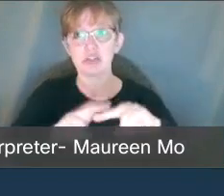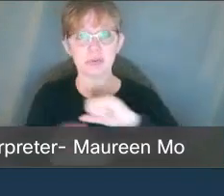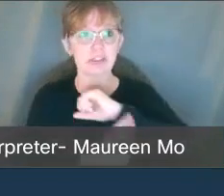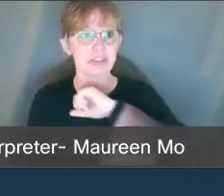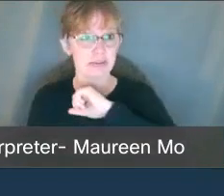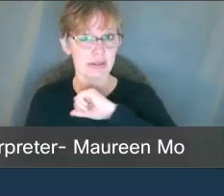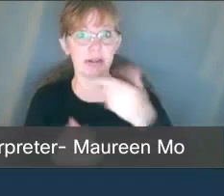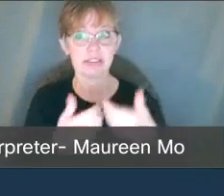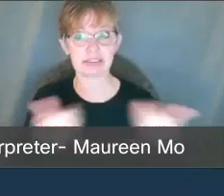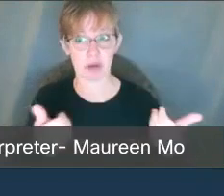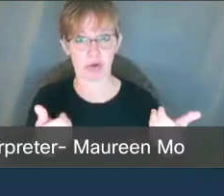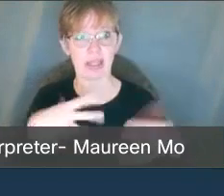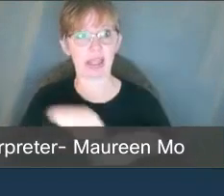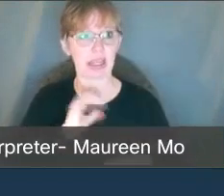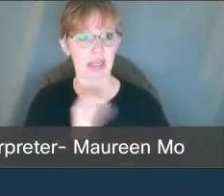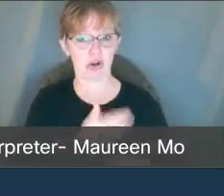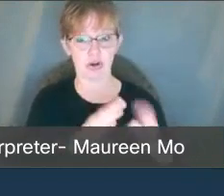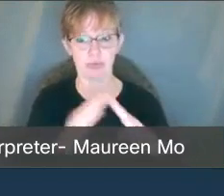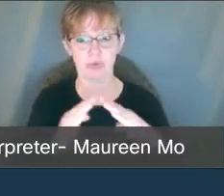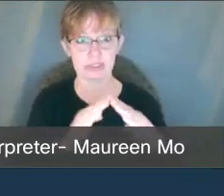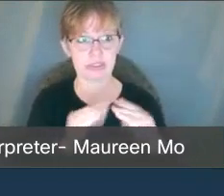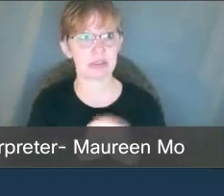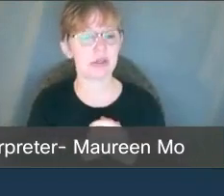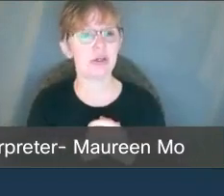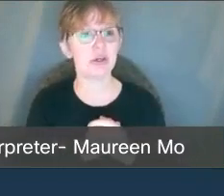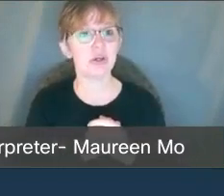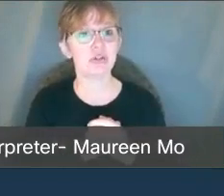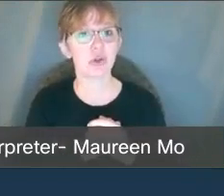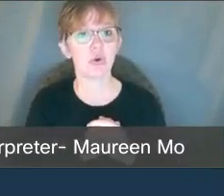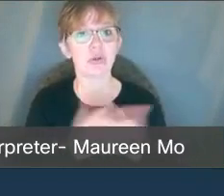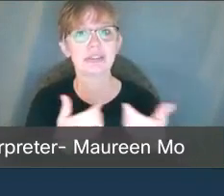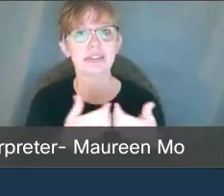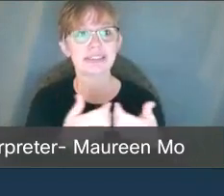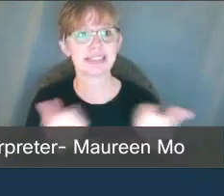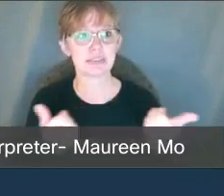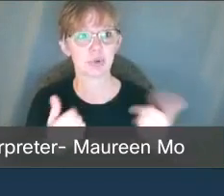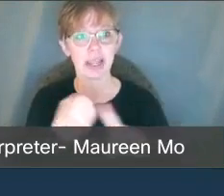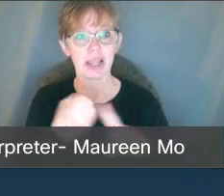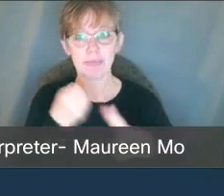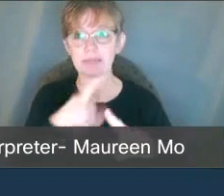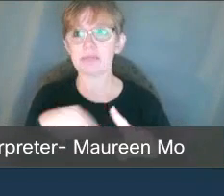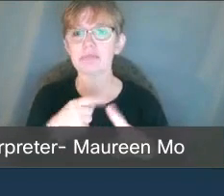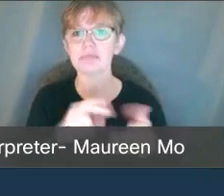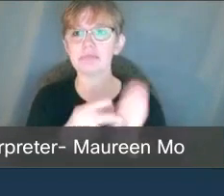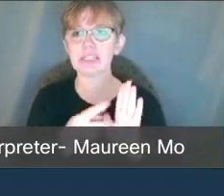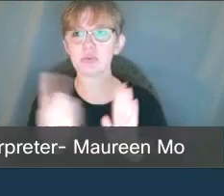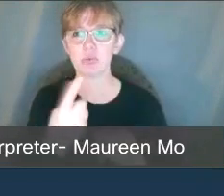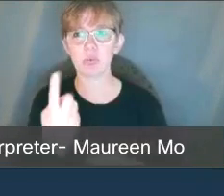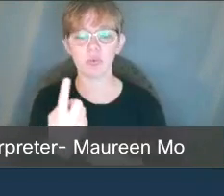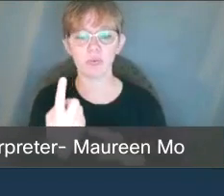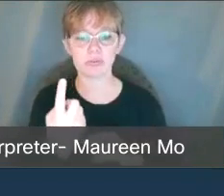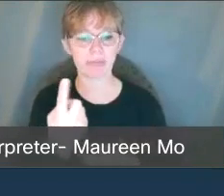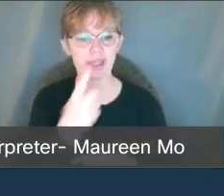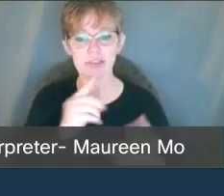systems. So disparate impact refers to when decisions are more punitive or lenient as a function of group